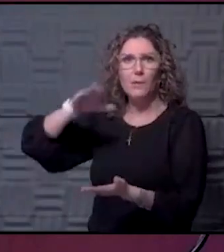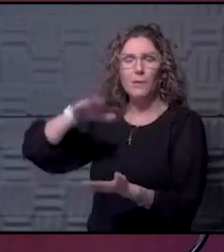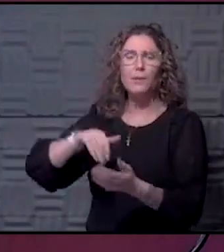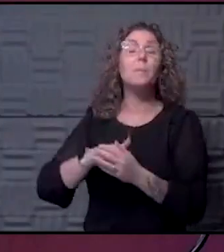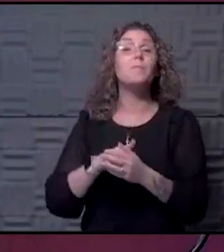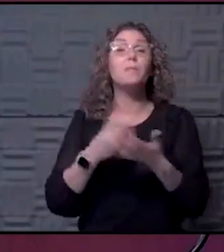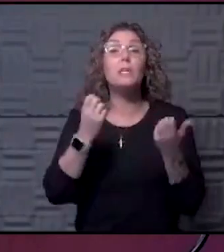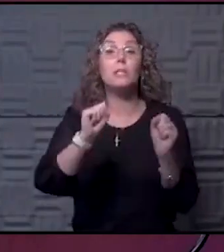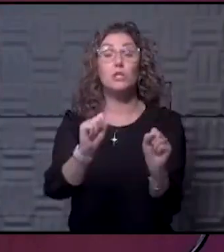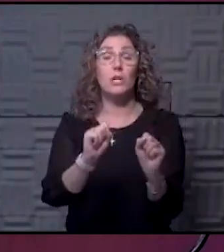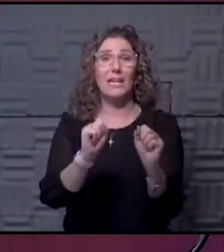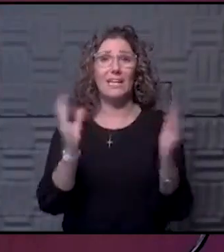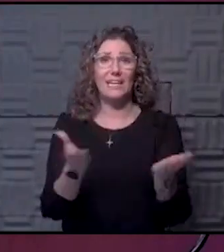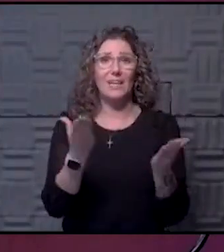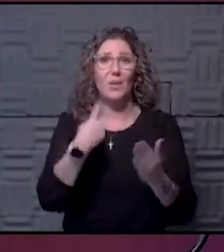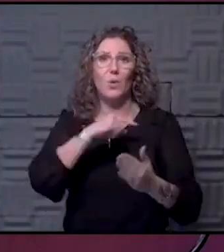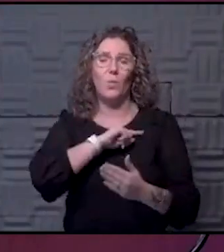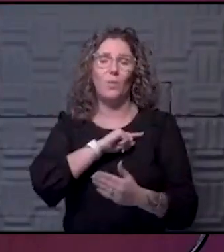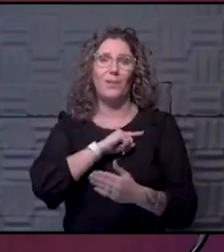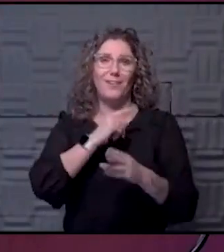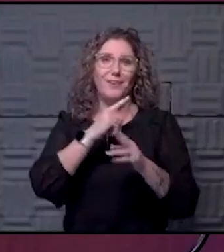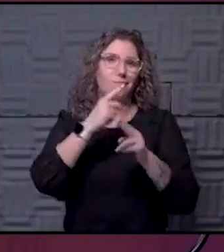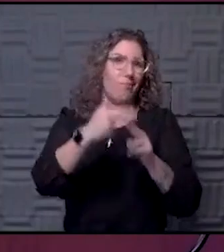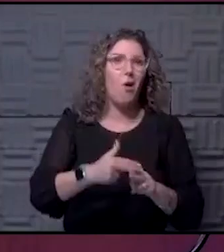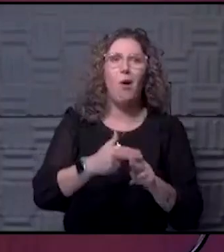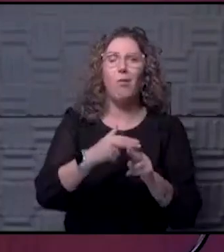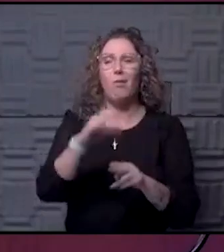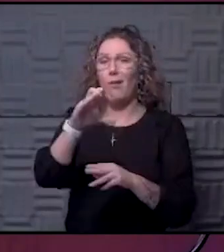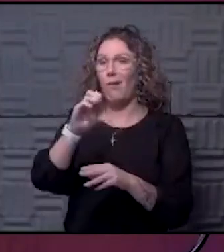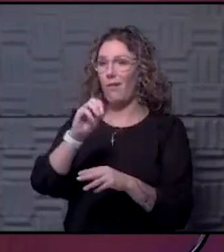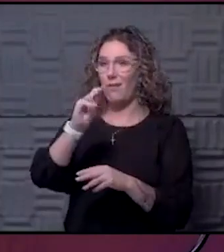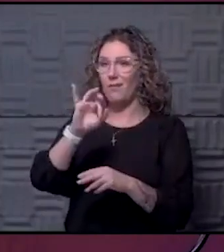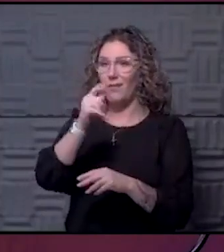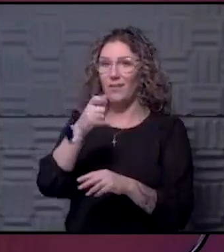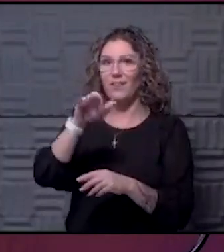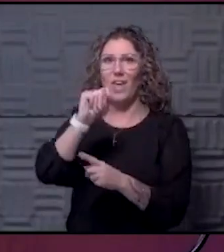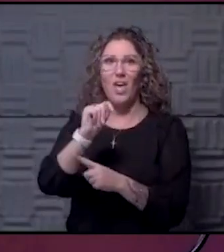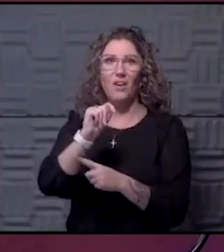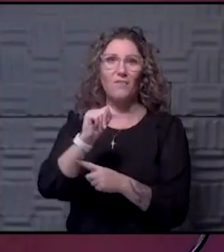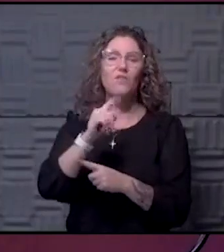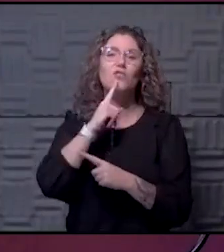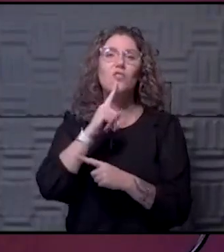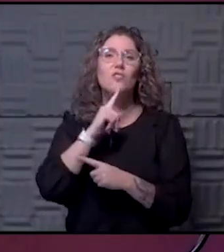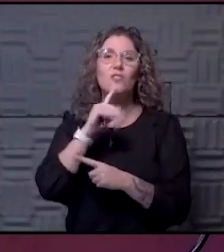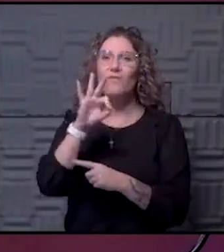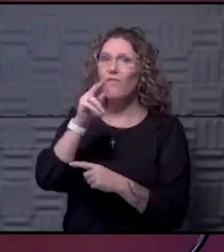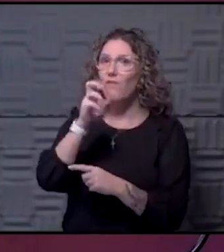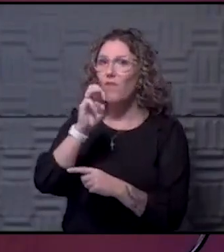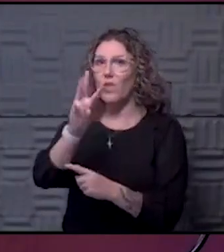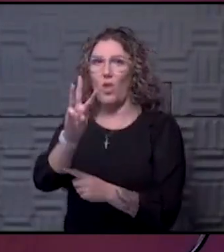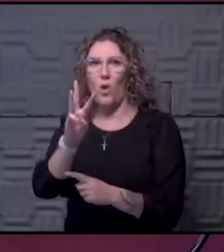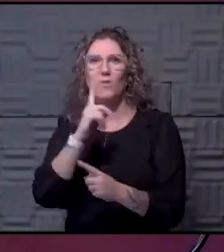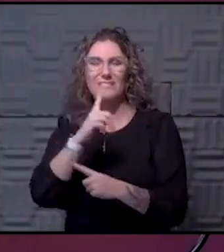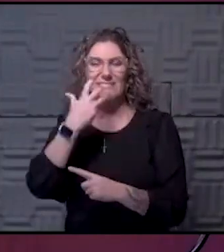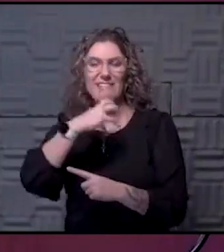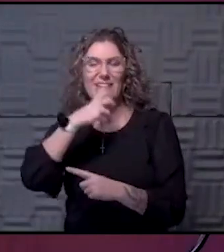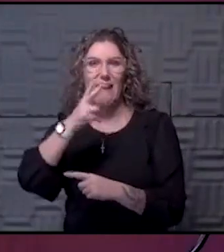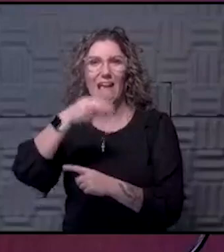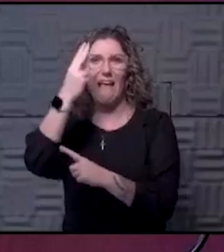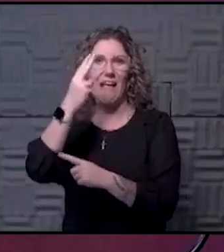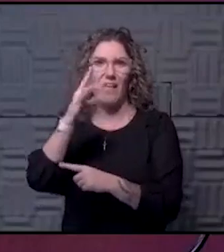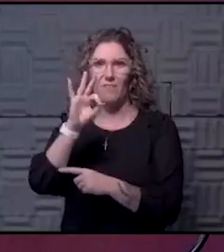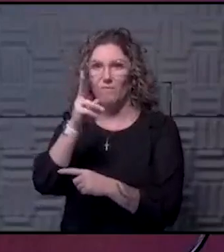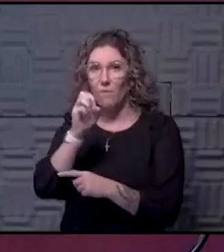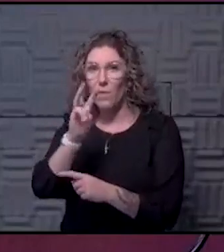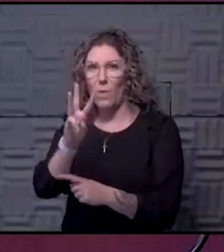folks. Here, we just kind of call it comfort flow, but again, but essentially it's the heated high flow nasal cannula. And just so folks, I